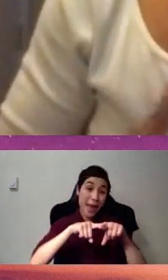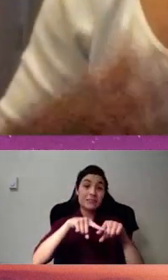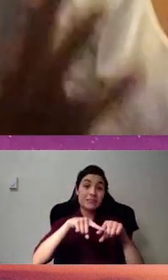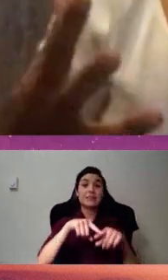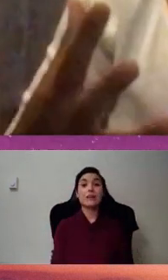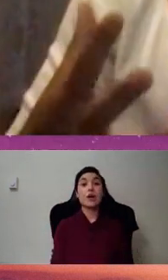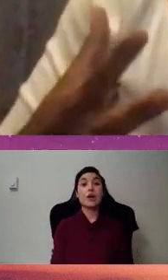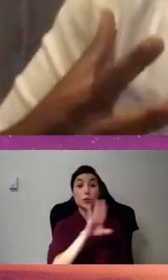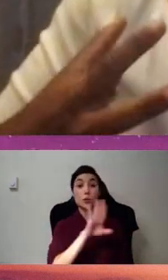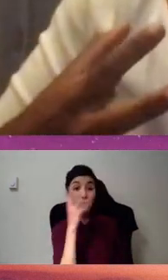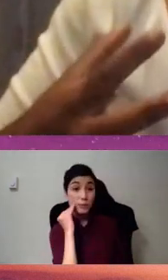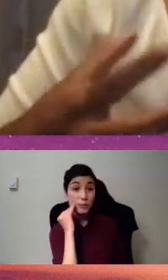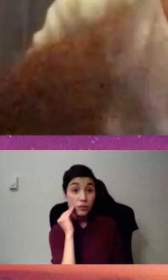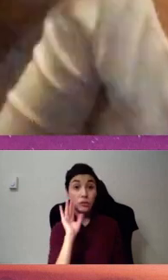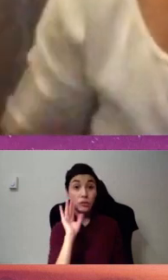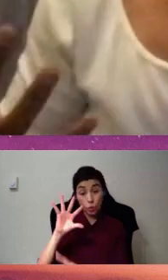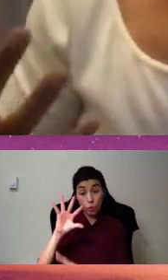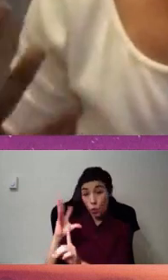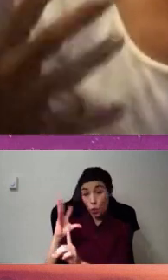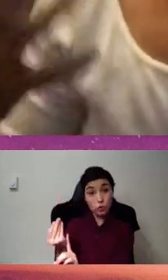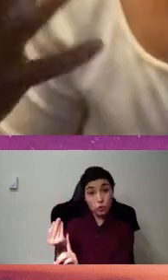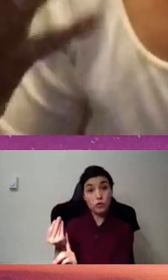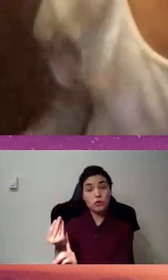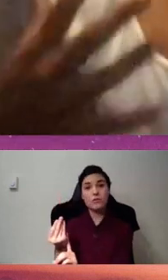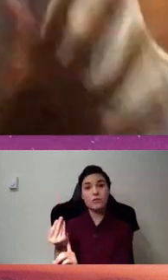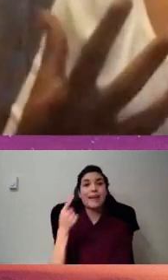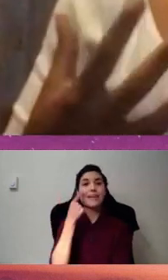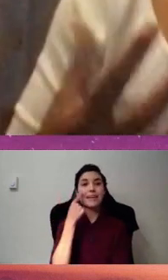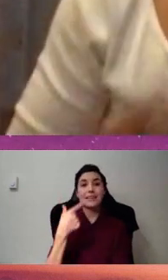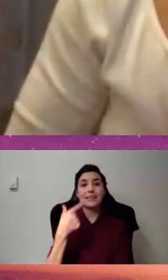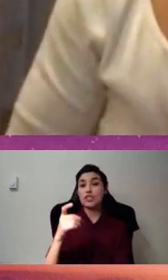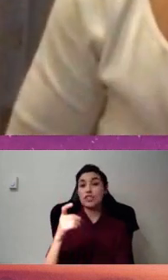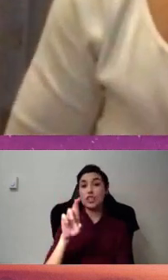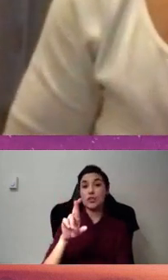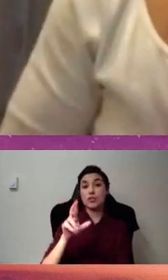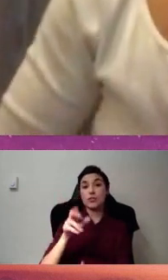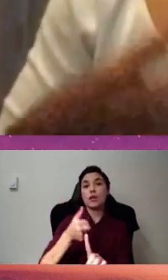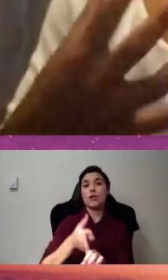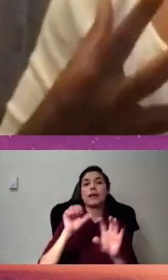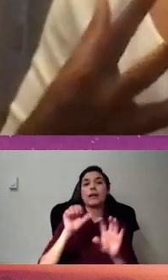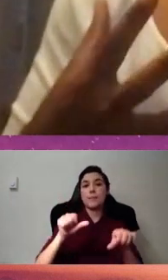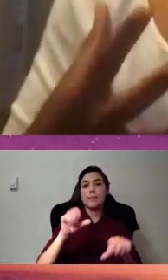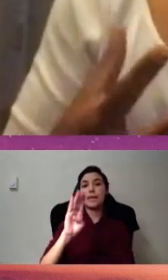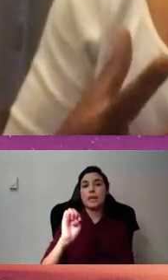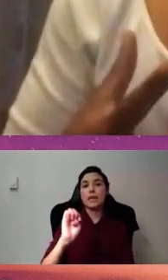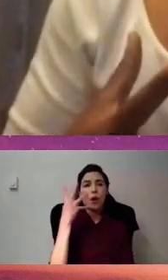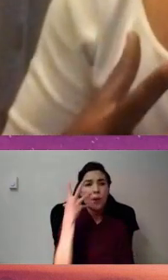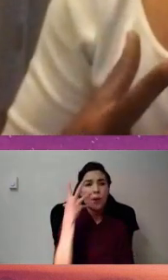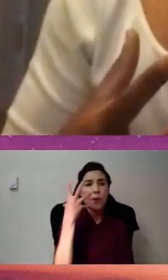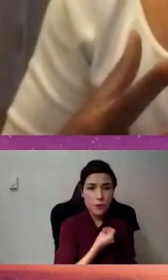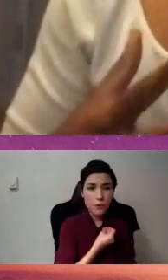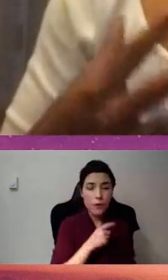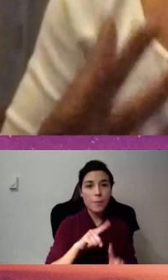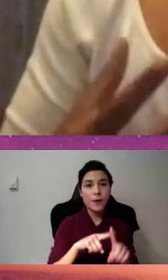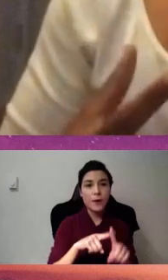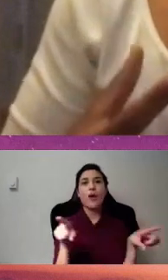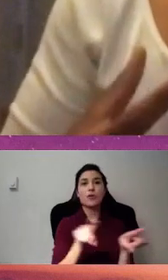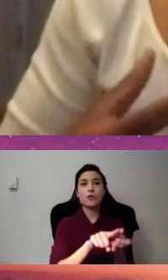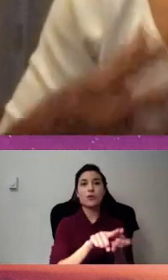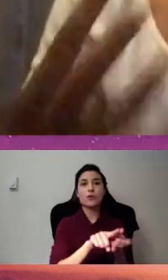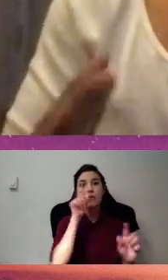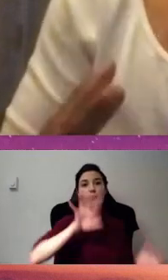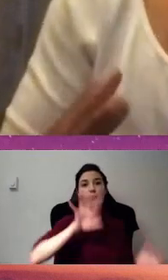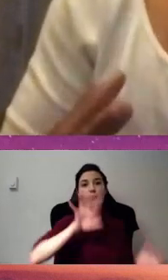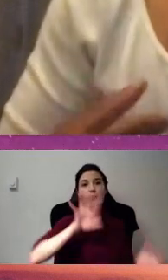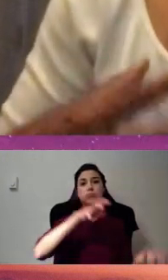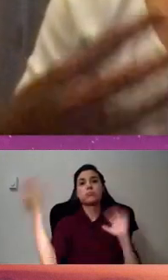that gender can be very beautiful, but also very catastrophic. Like it's a very like fine line. And it's beautiful in the sense that in